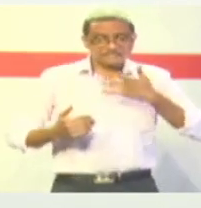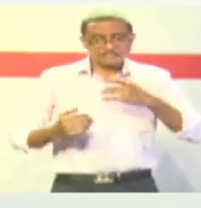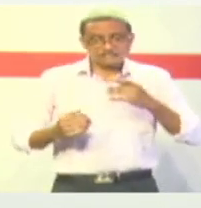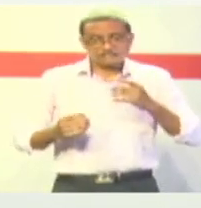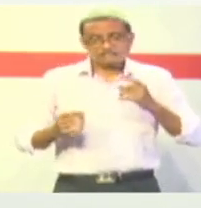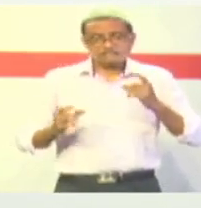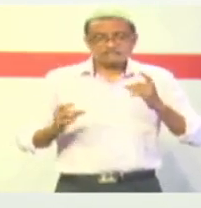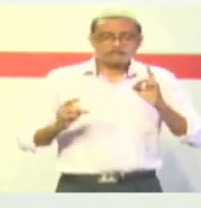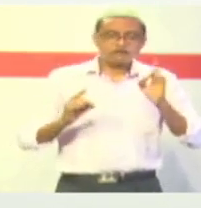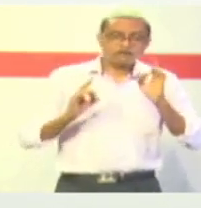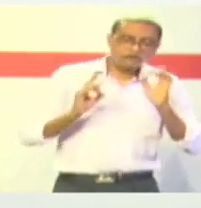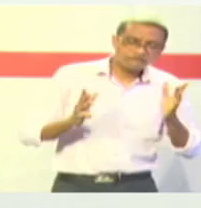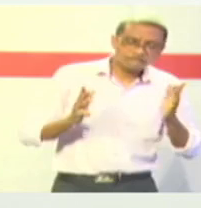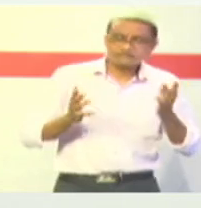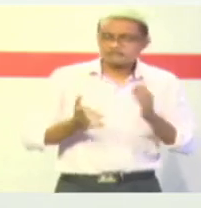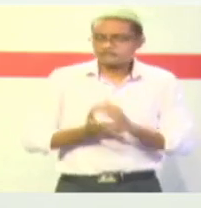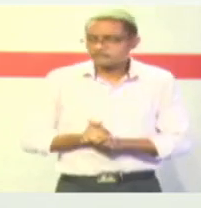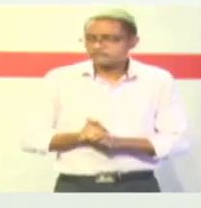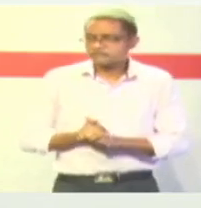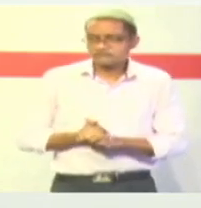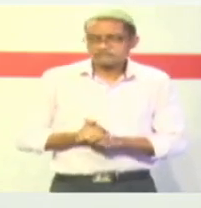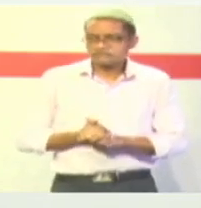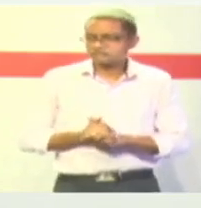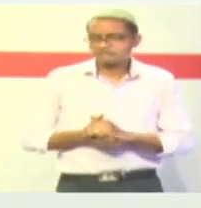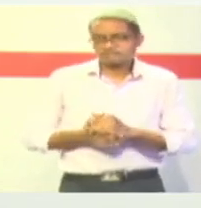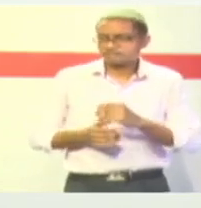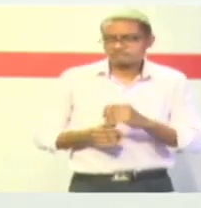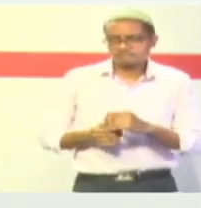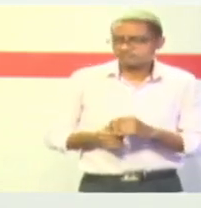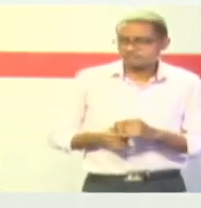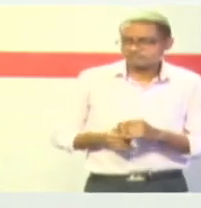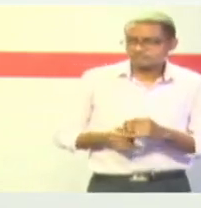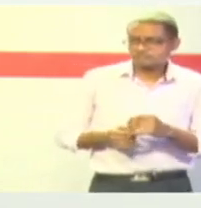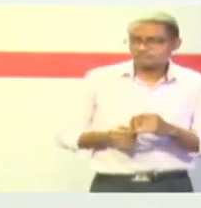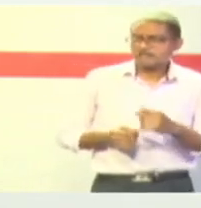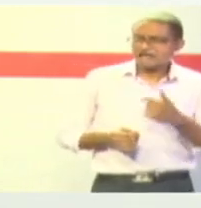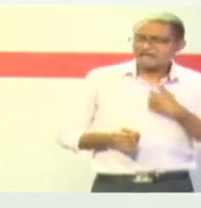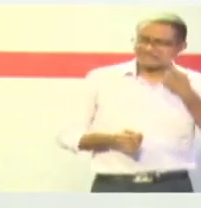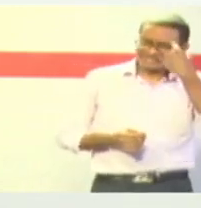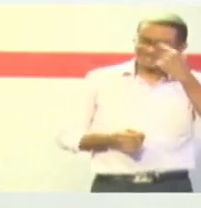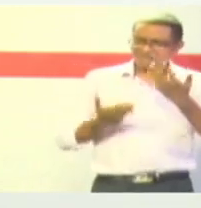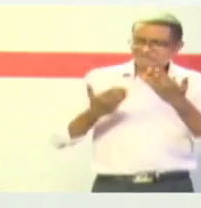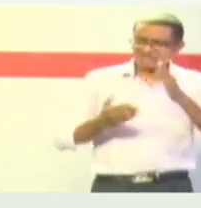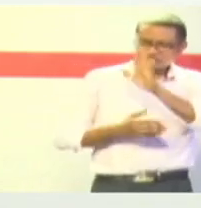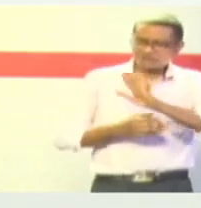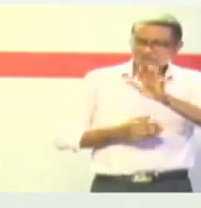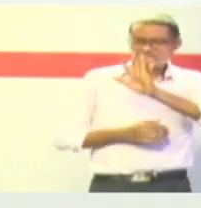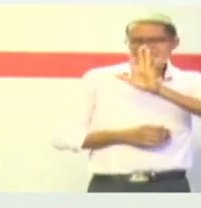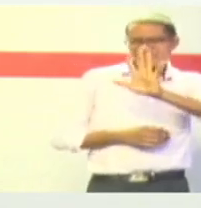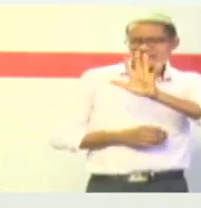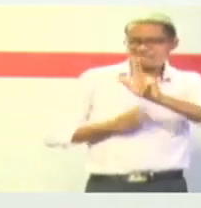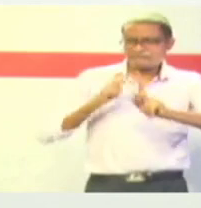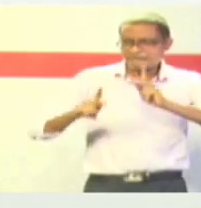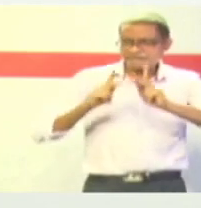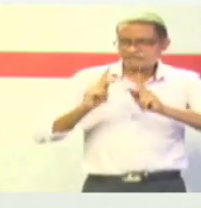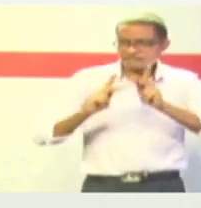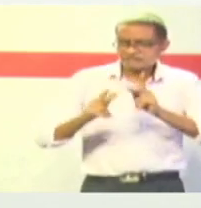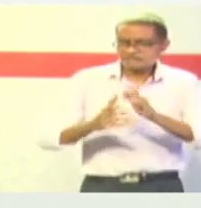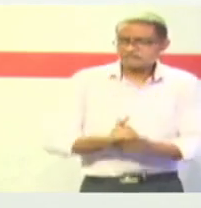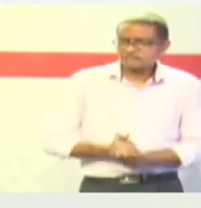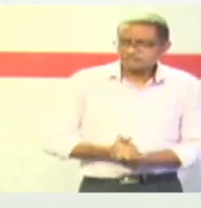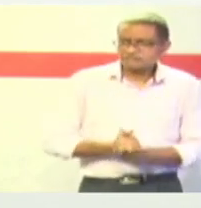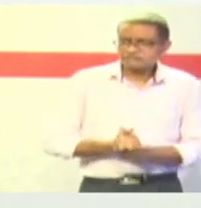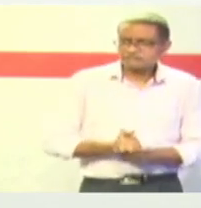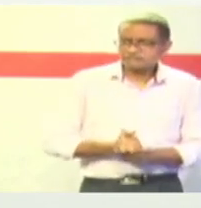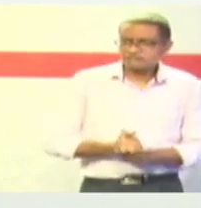American Health Organization or any other organization. Last count I would have had about 5 that we referred, and those are, as